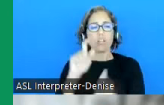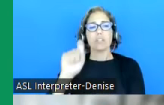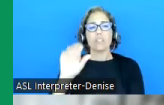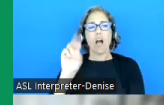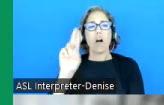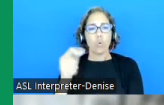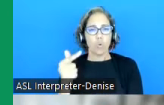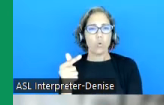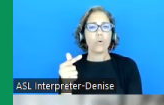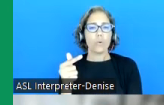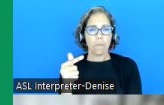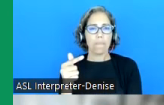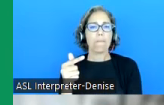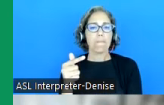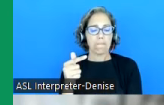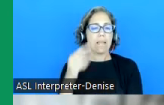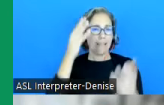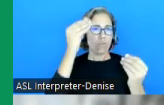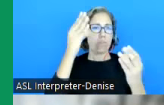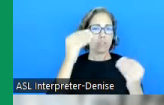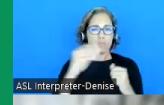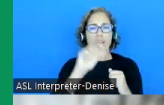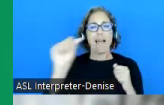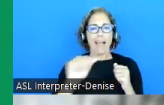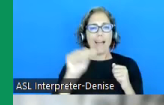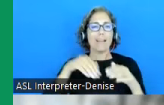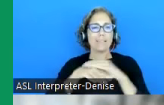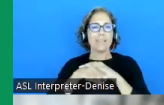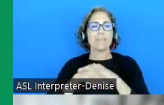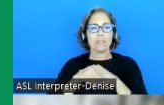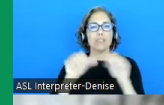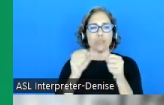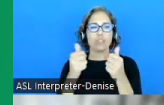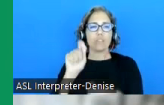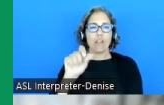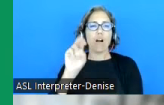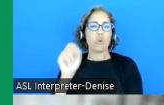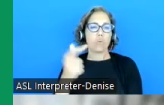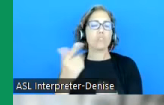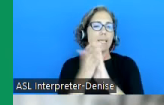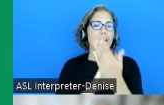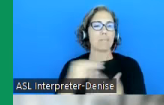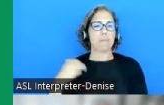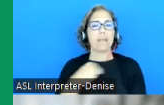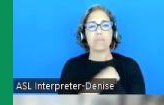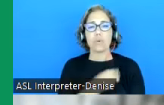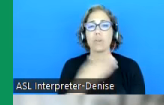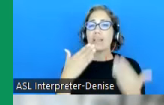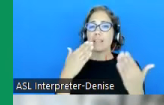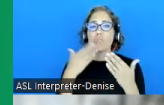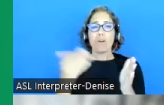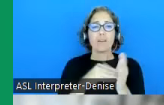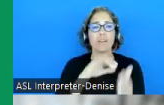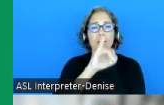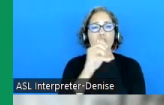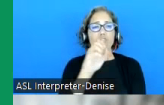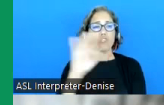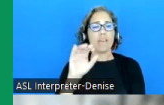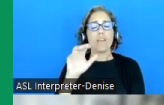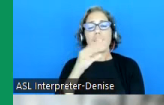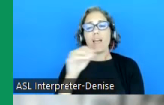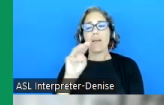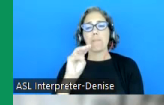info@accessibilityassociation.org to see how you can become an IAAP member today. Once again, thank you to Jeff and Michele, and I